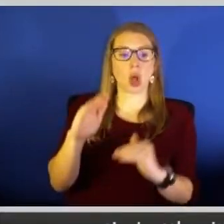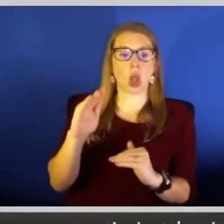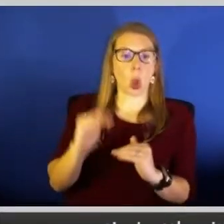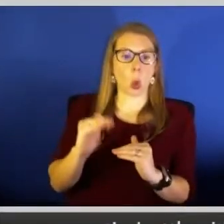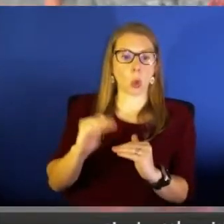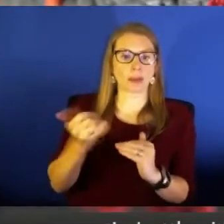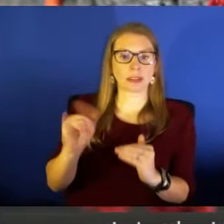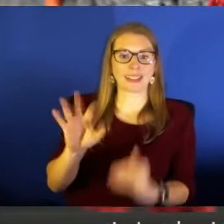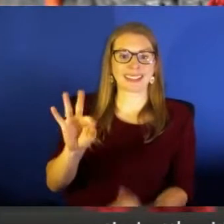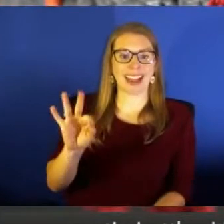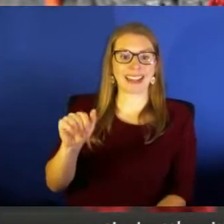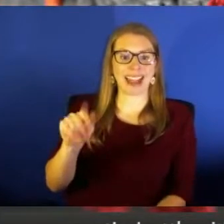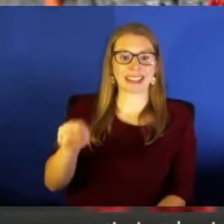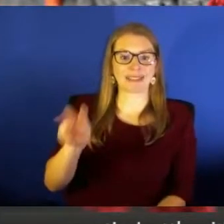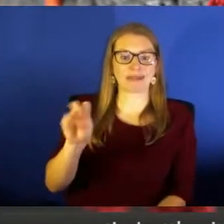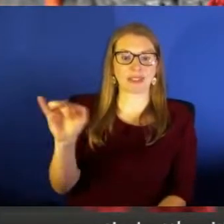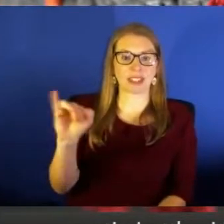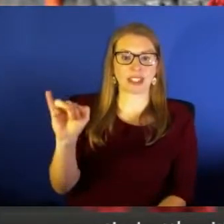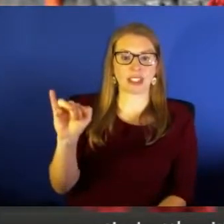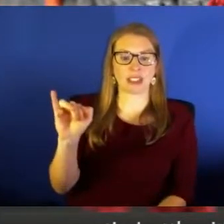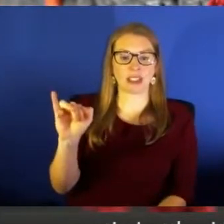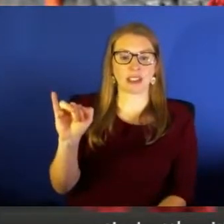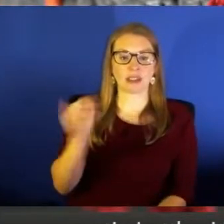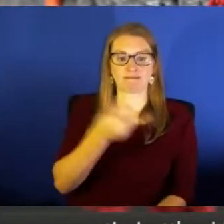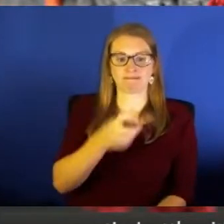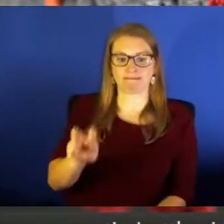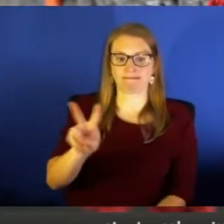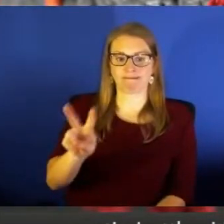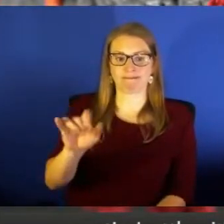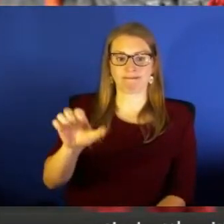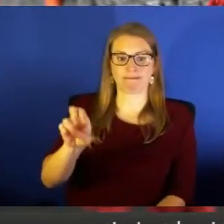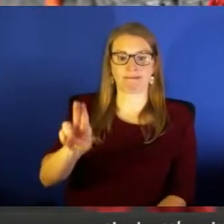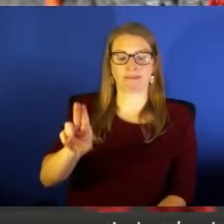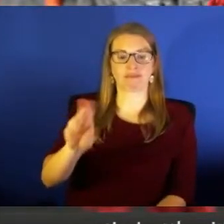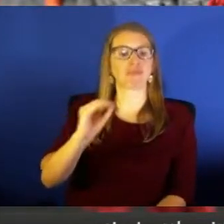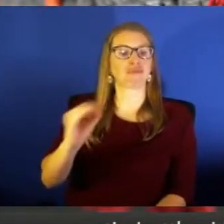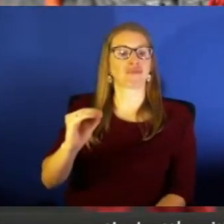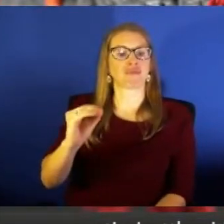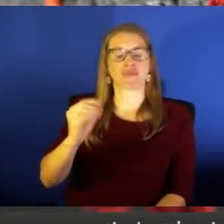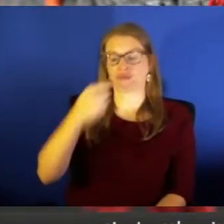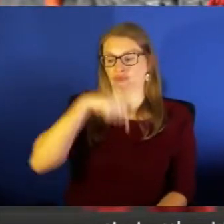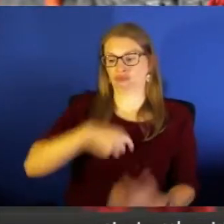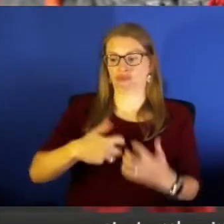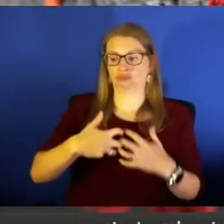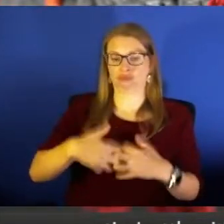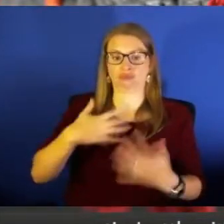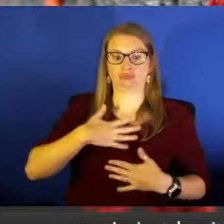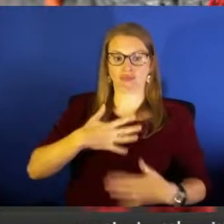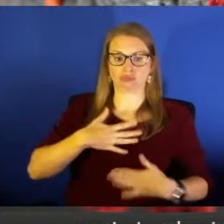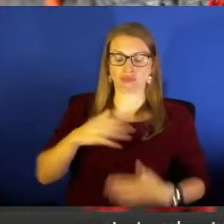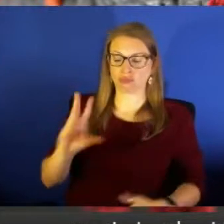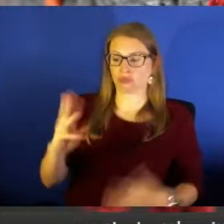9 active infections with 2 in the ICU, 0 on the ventilator, 6 in that recovery period. But I think what we've seen, Alexis,